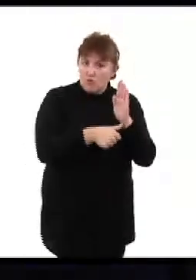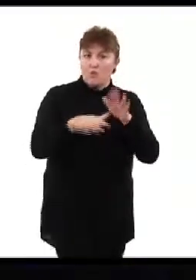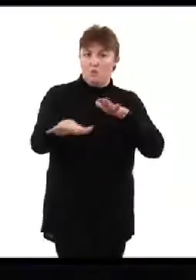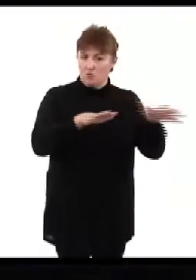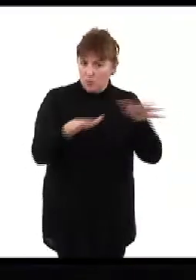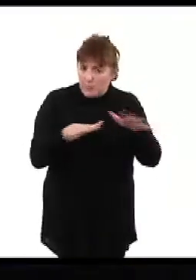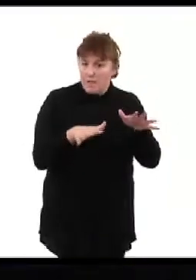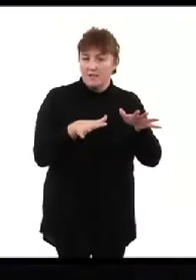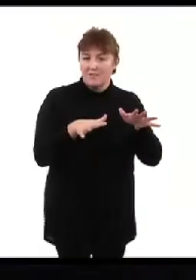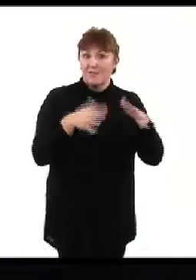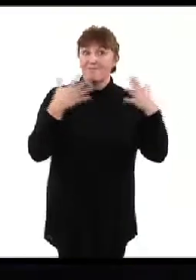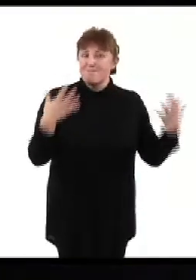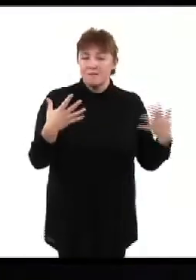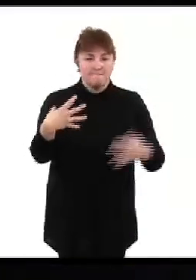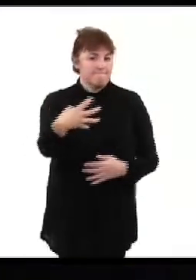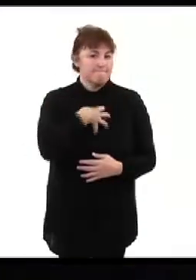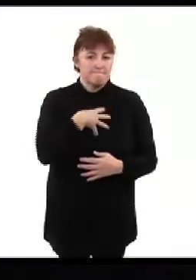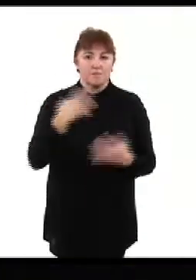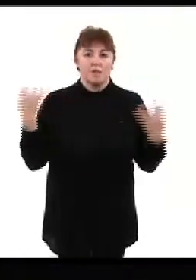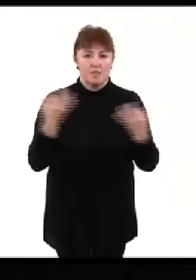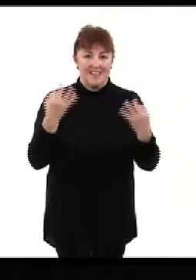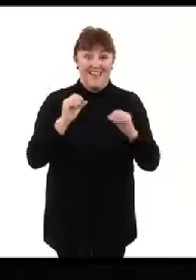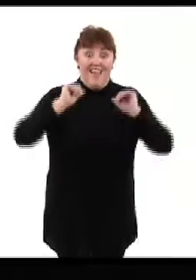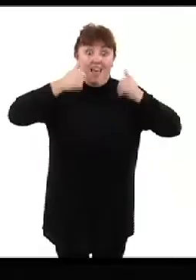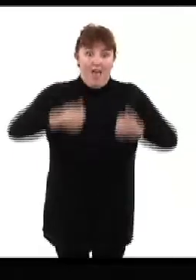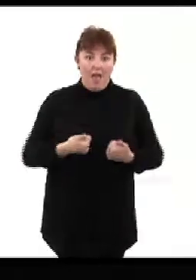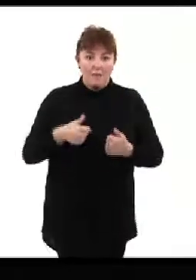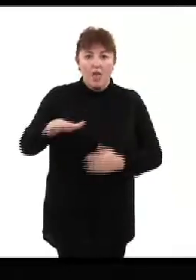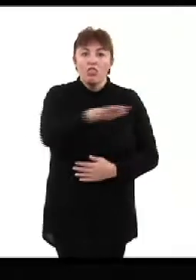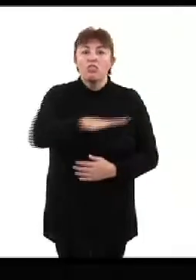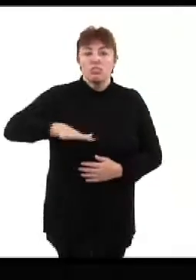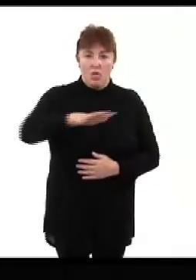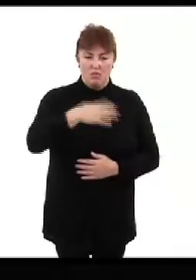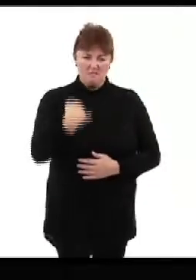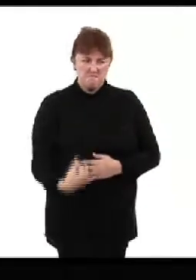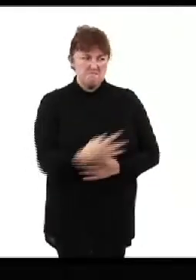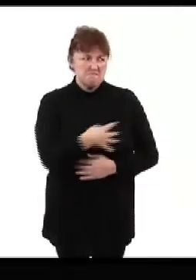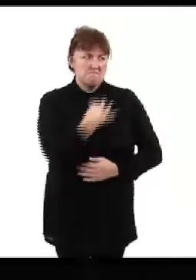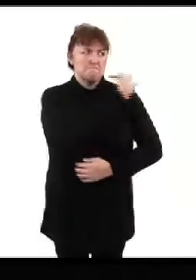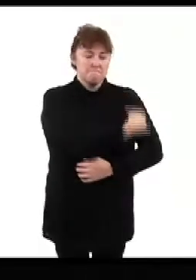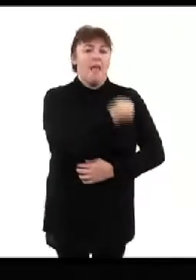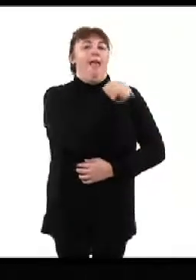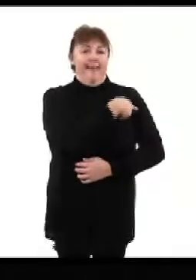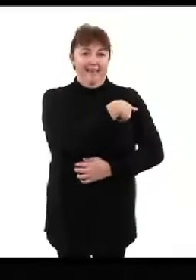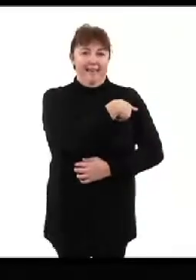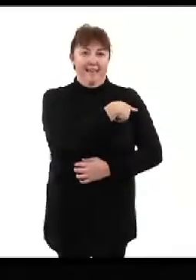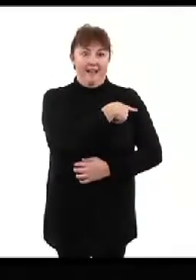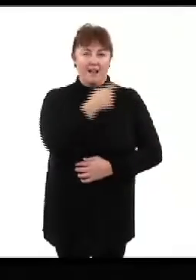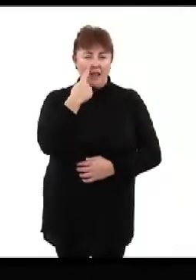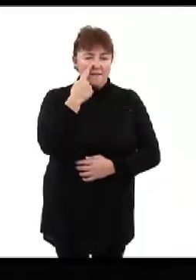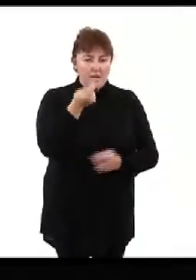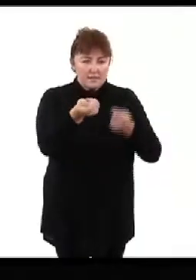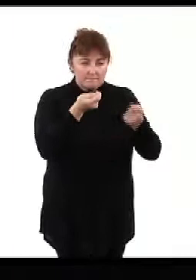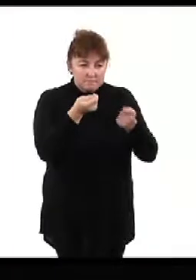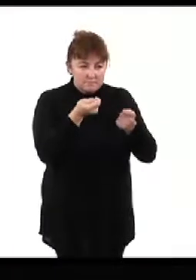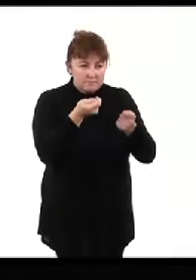Okay, so they were able to retrieve the hand shape, the movement, but what they couldn't get at first was the